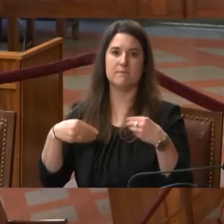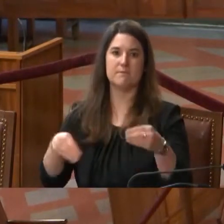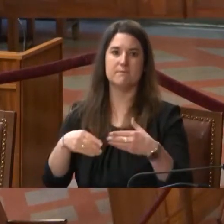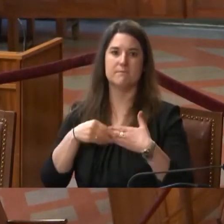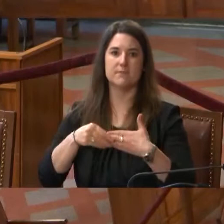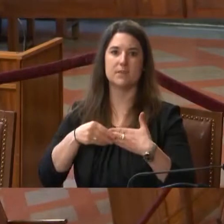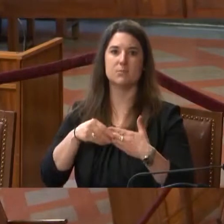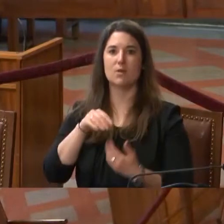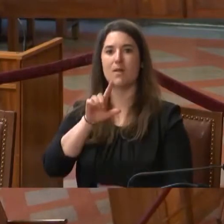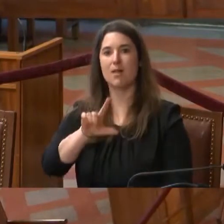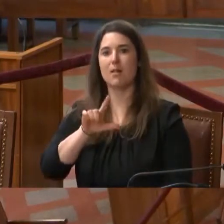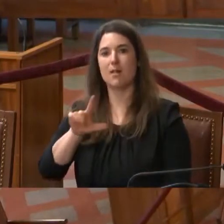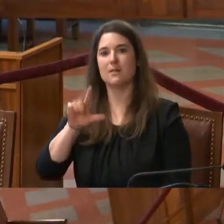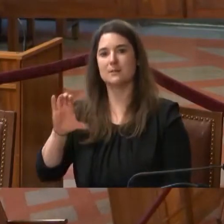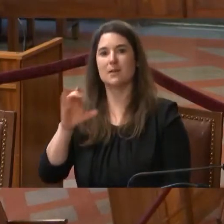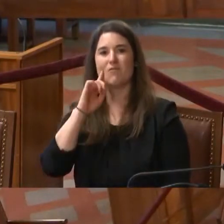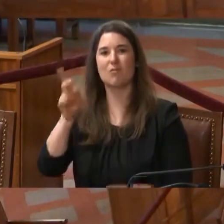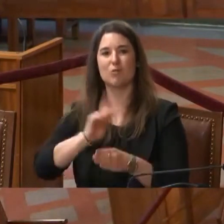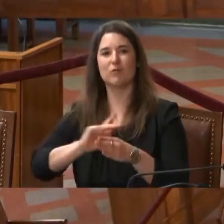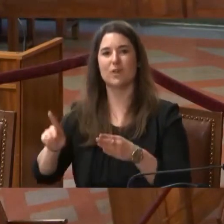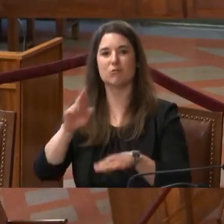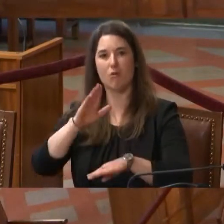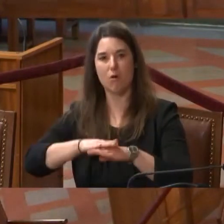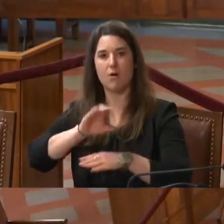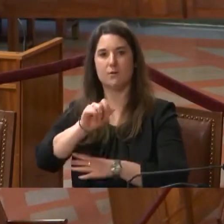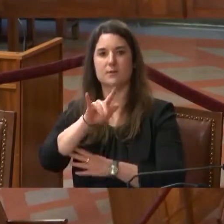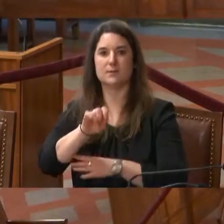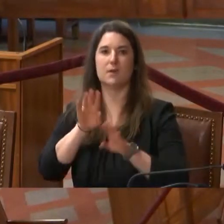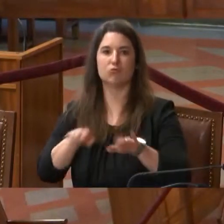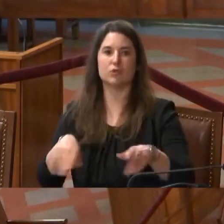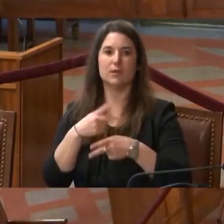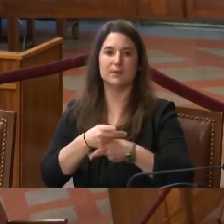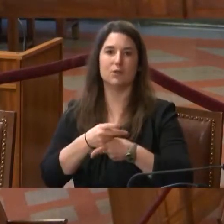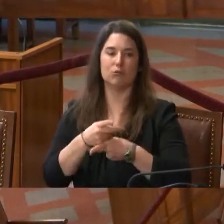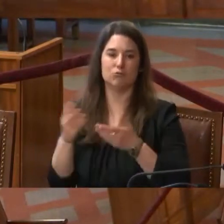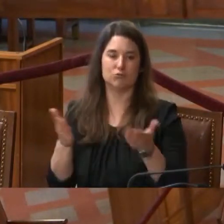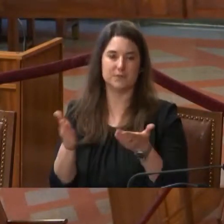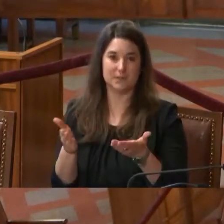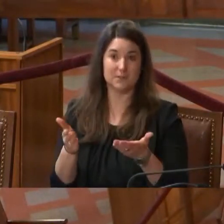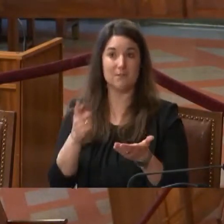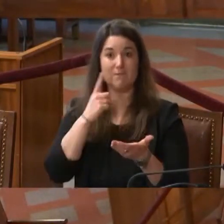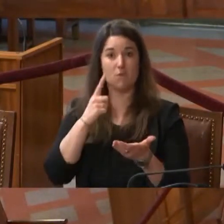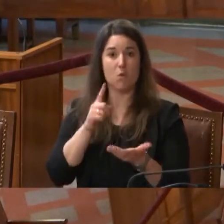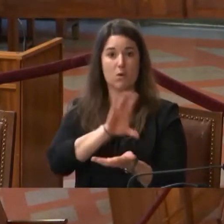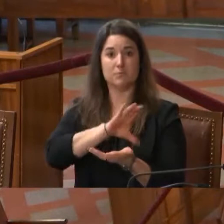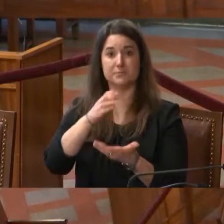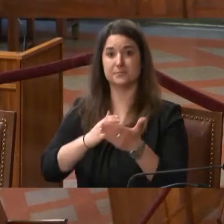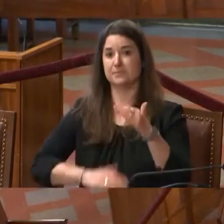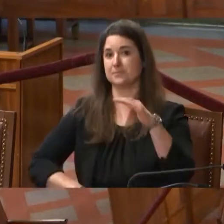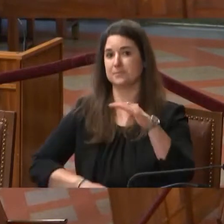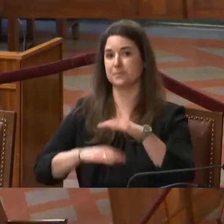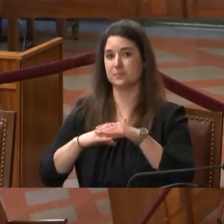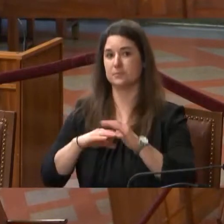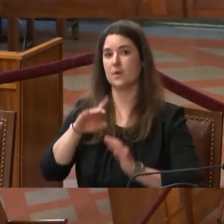LLC for Professional On-Site Child Care Services for a sum not to